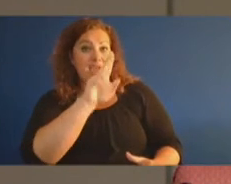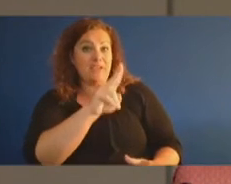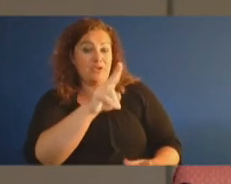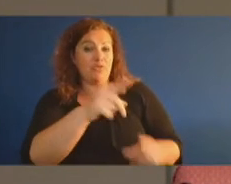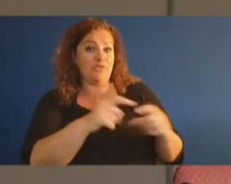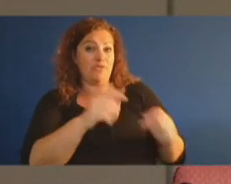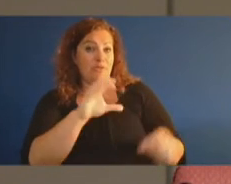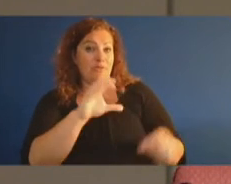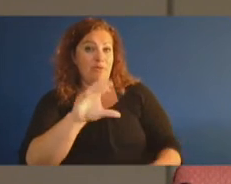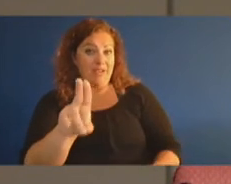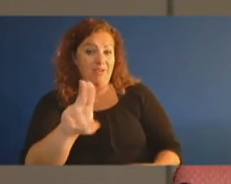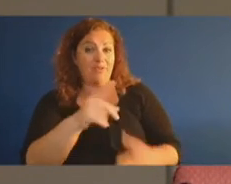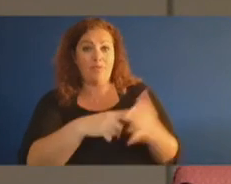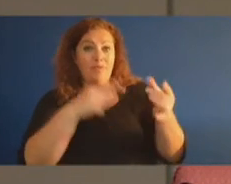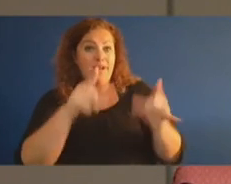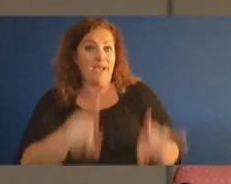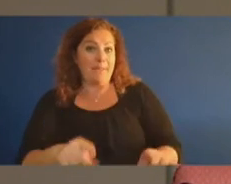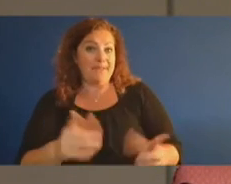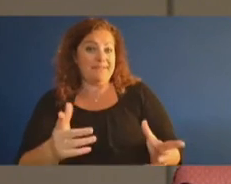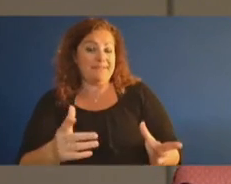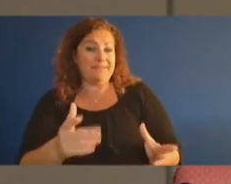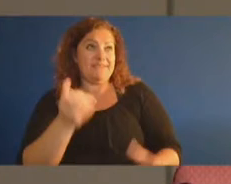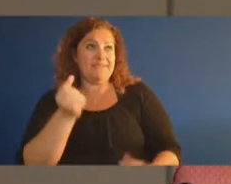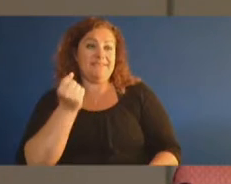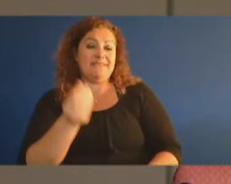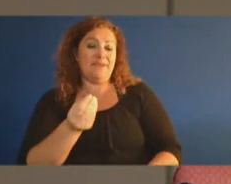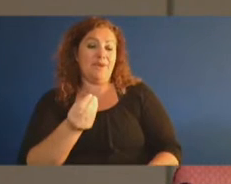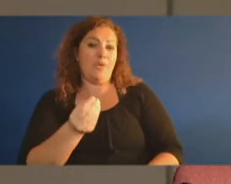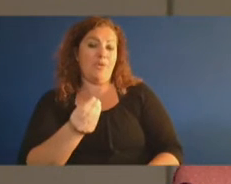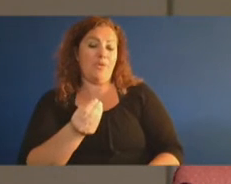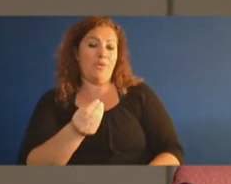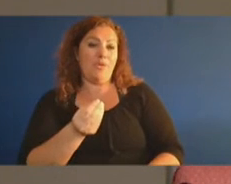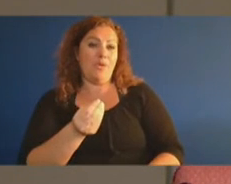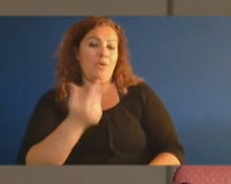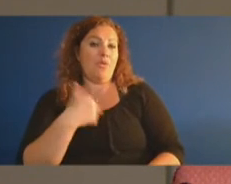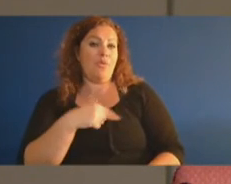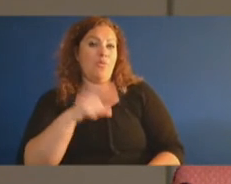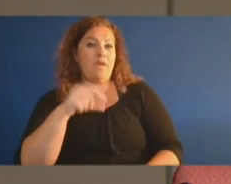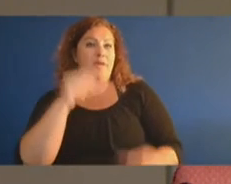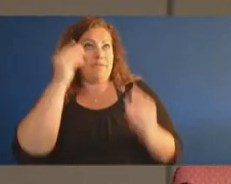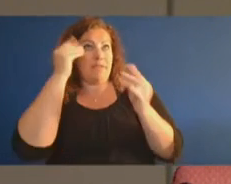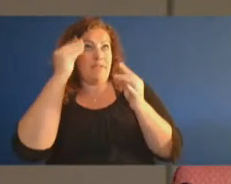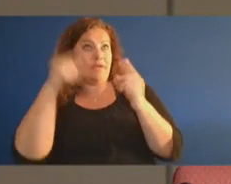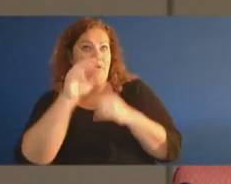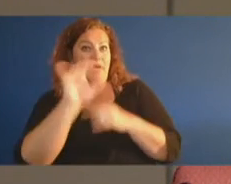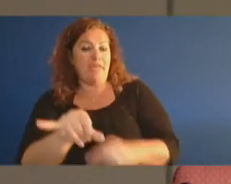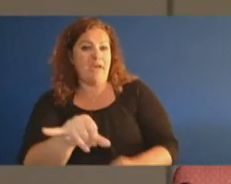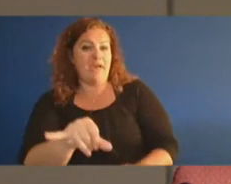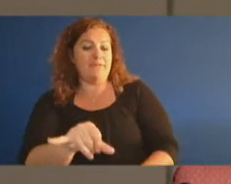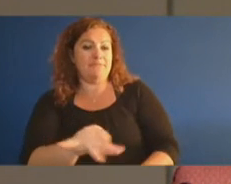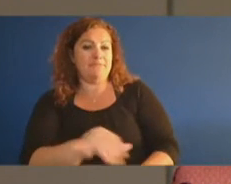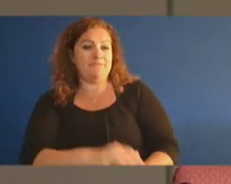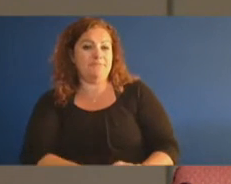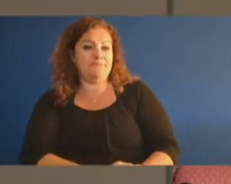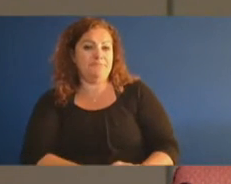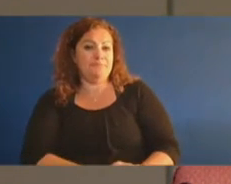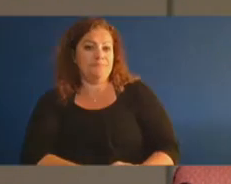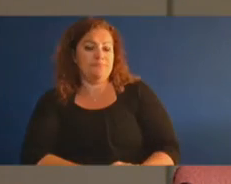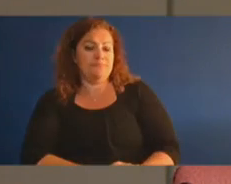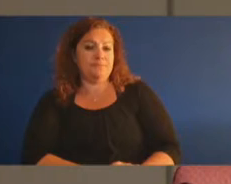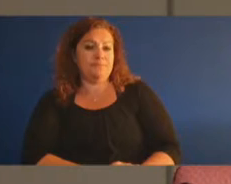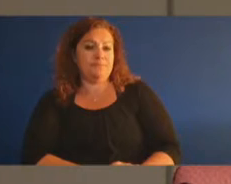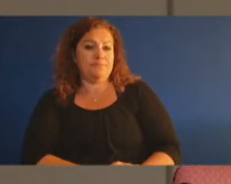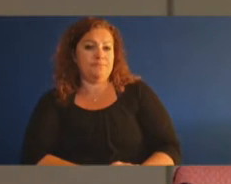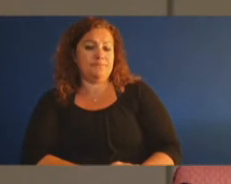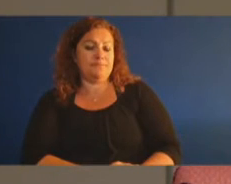union what happens so um we got to look at that um